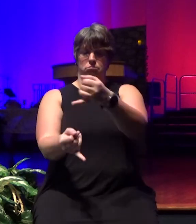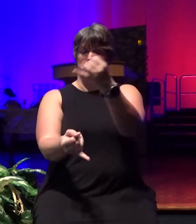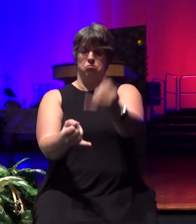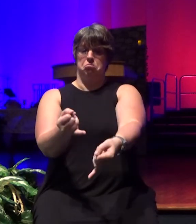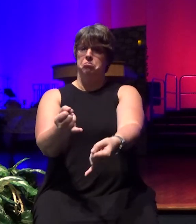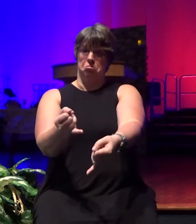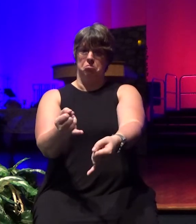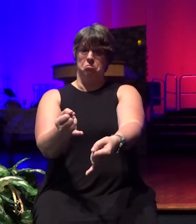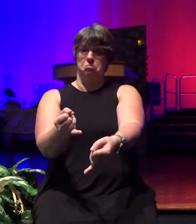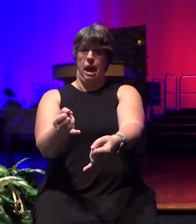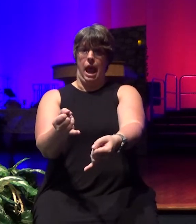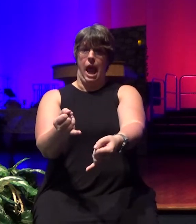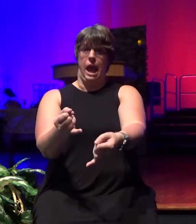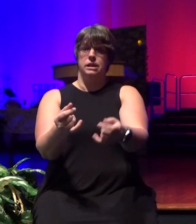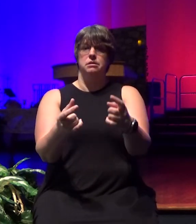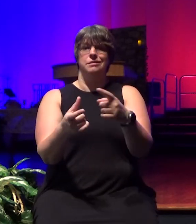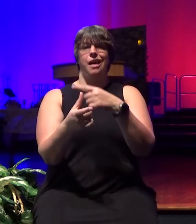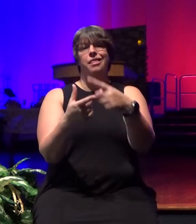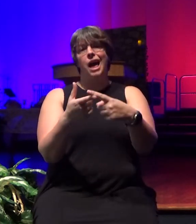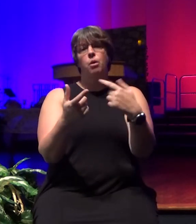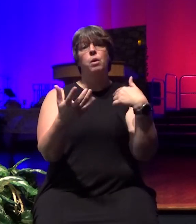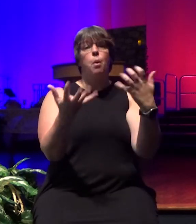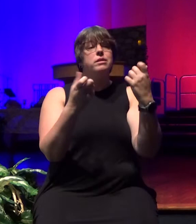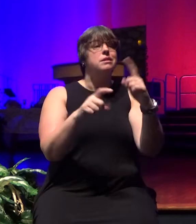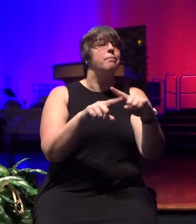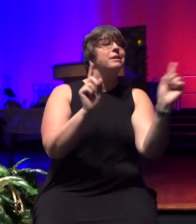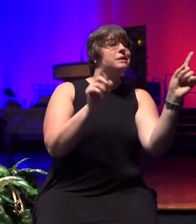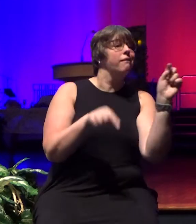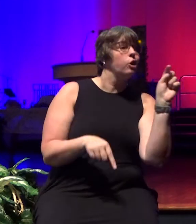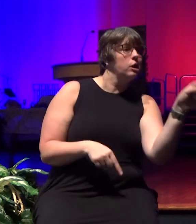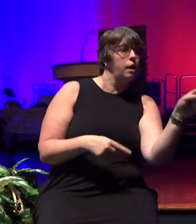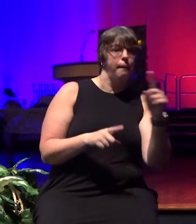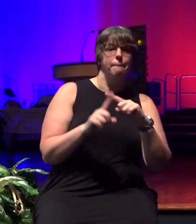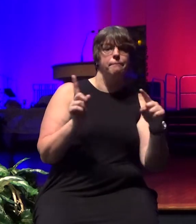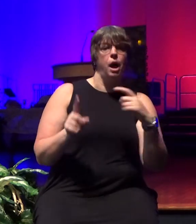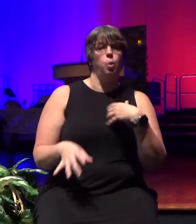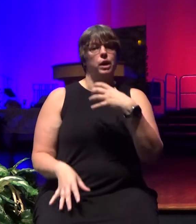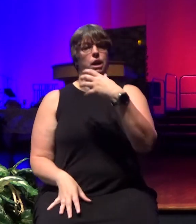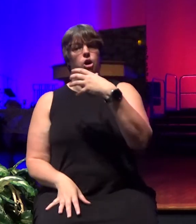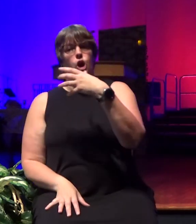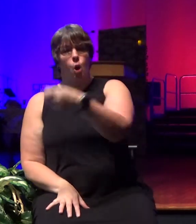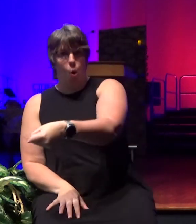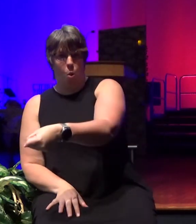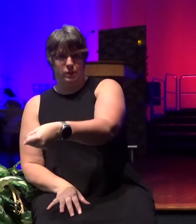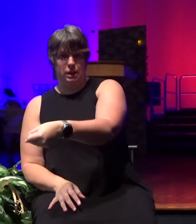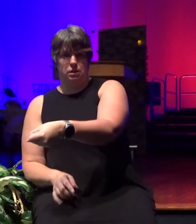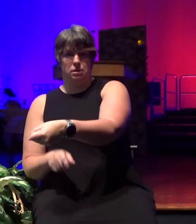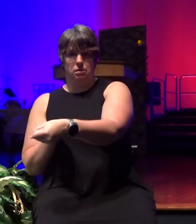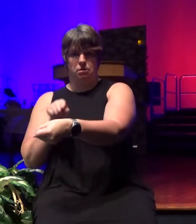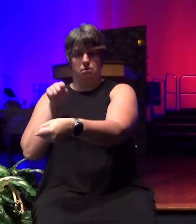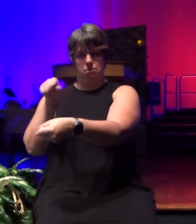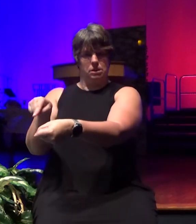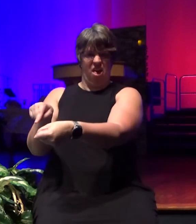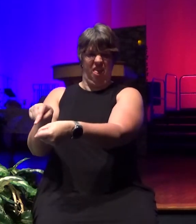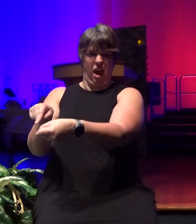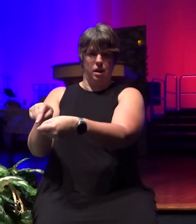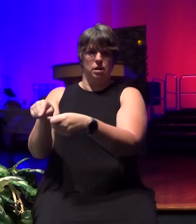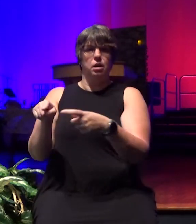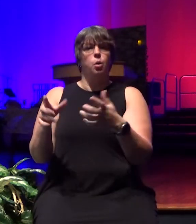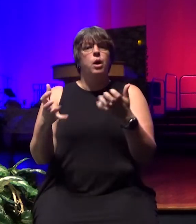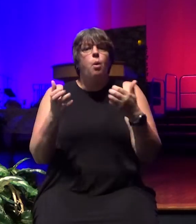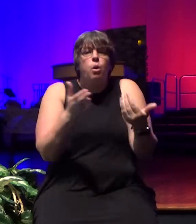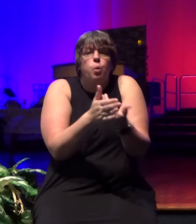different, but we cling. And sometimes block the greater dream that wants to emerge, a new chapter that wants to show up in our